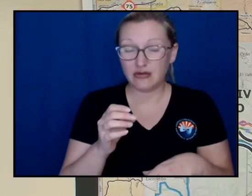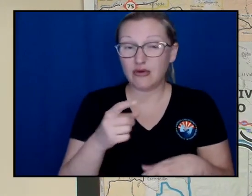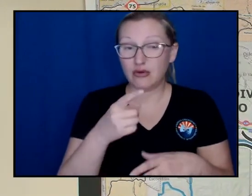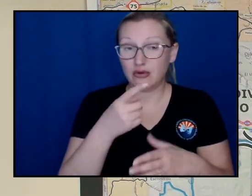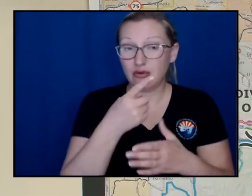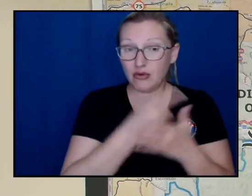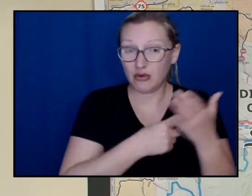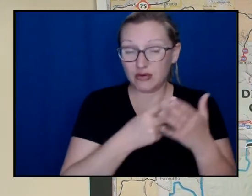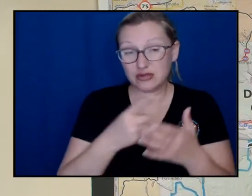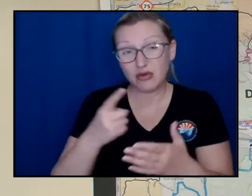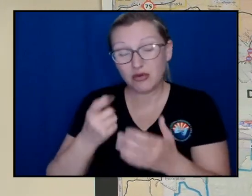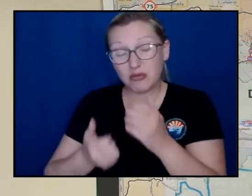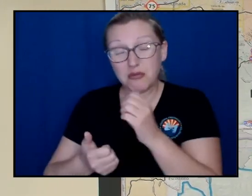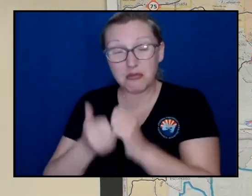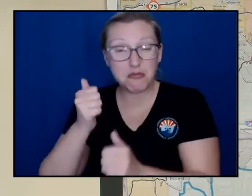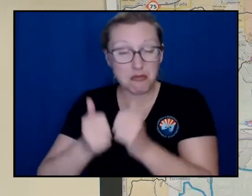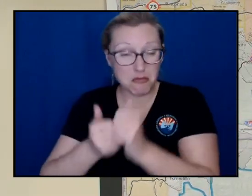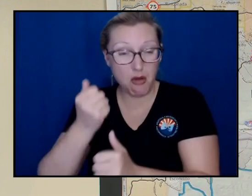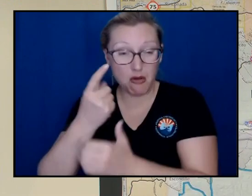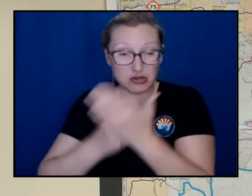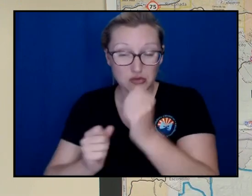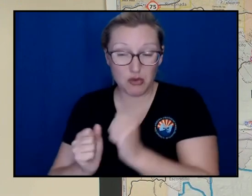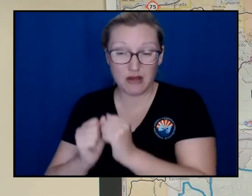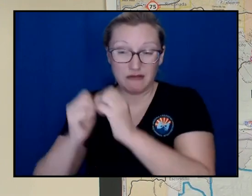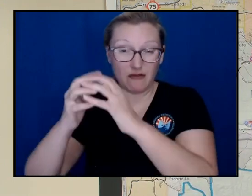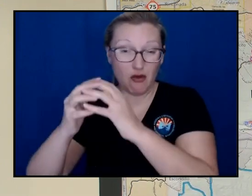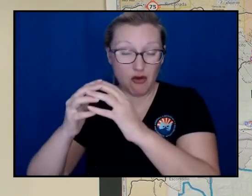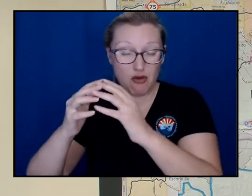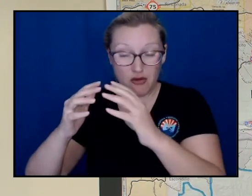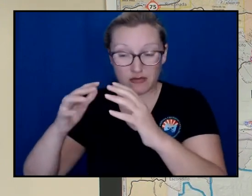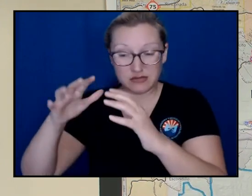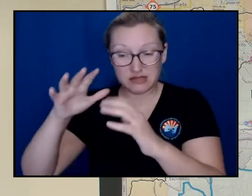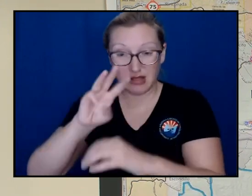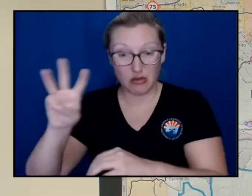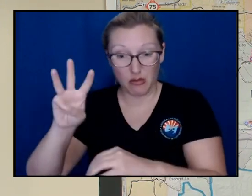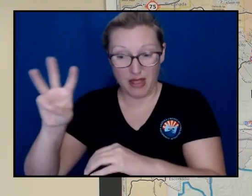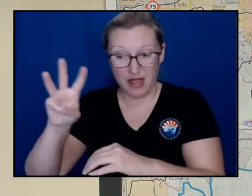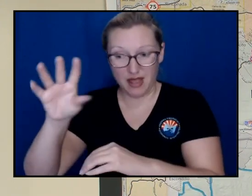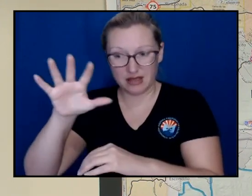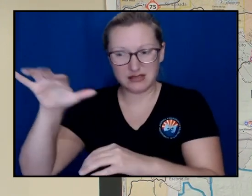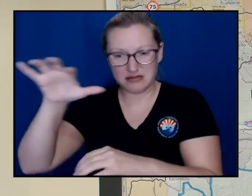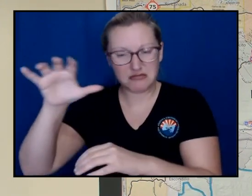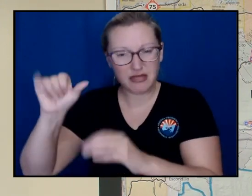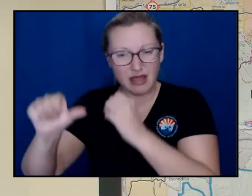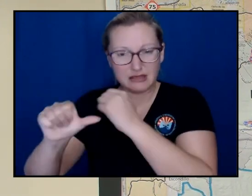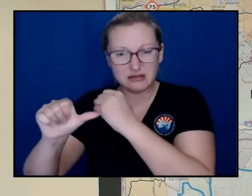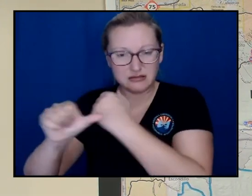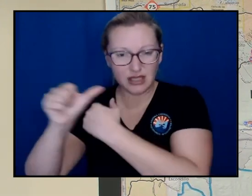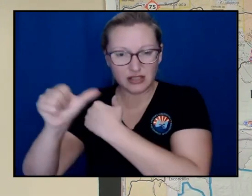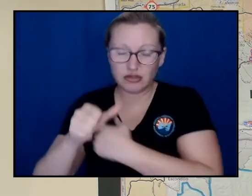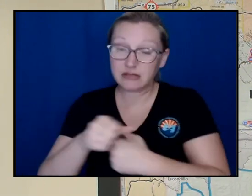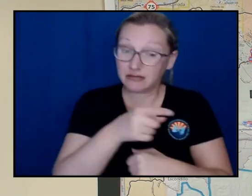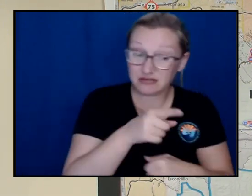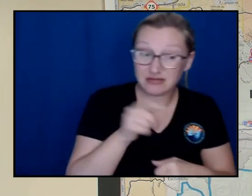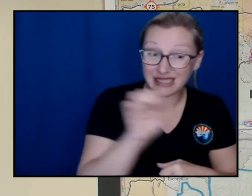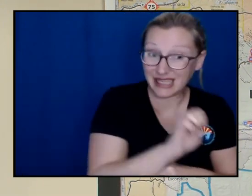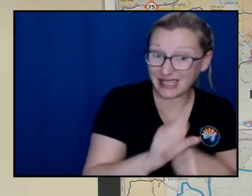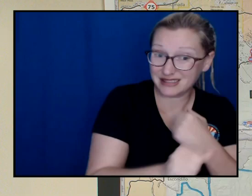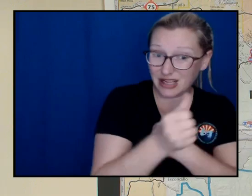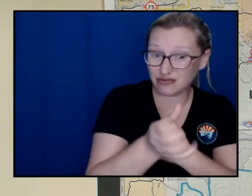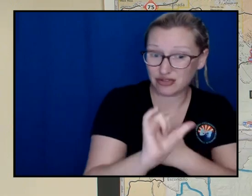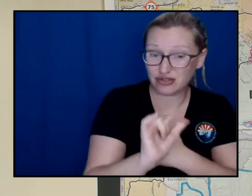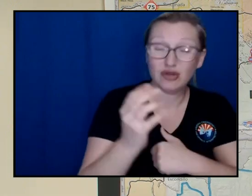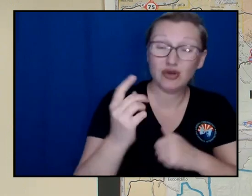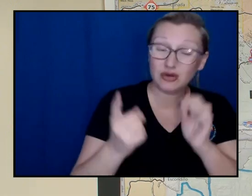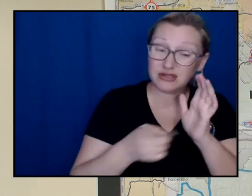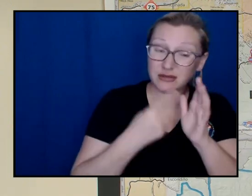threat. If it forms over here, back builds a little just into this area here, into any of these, especially these